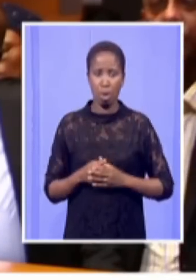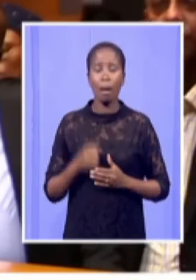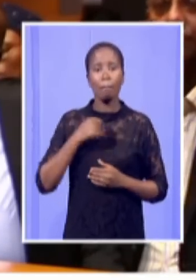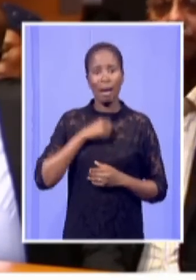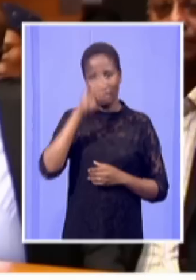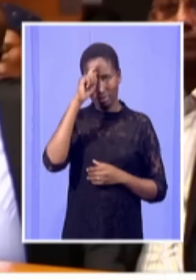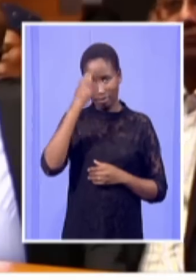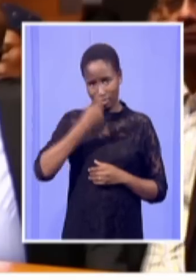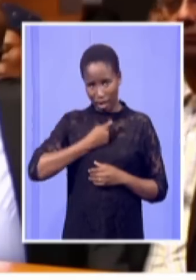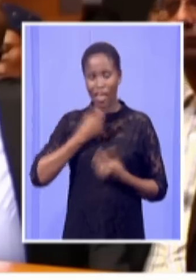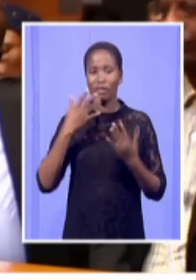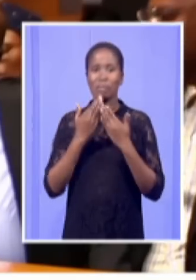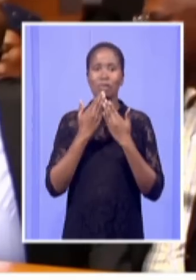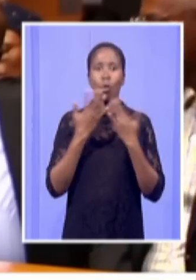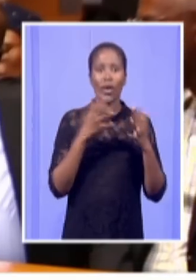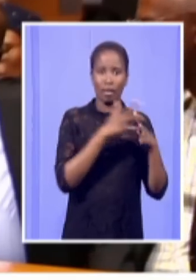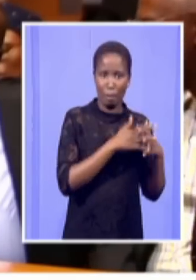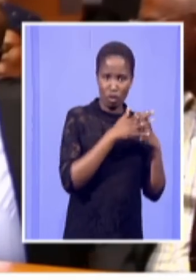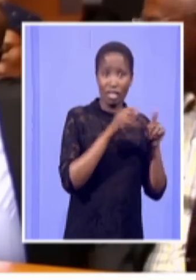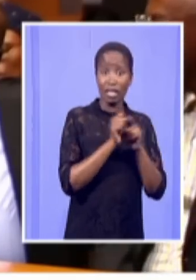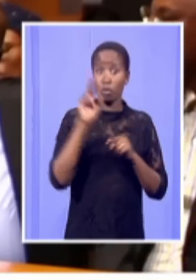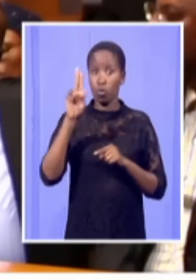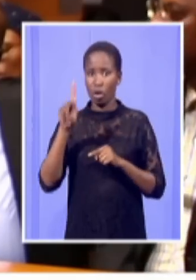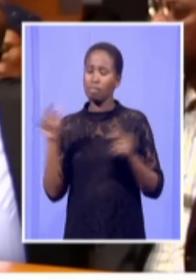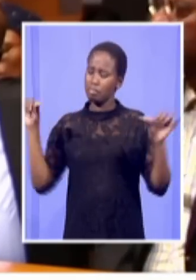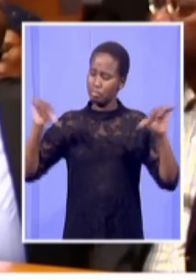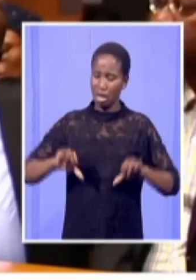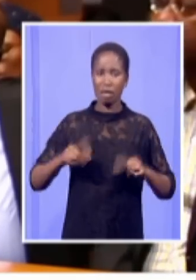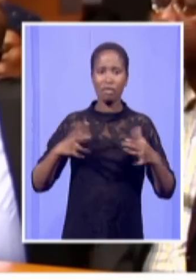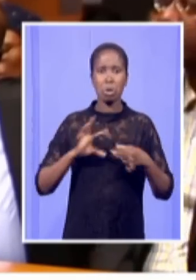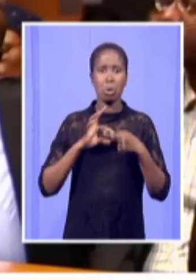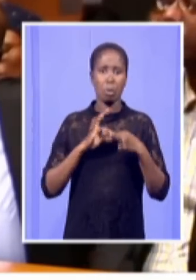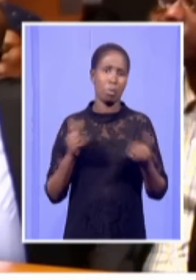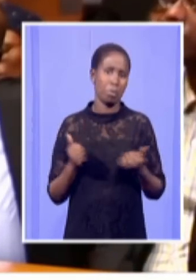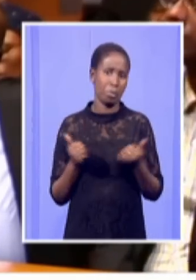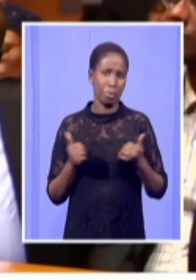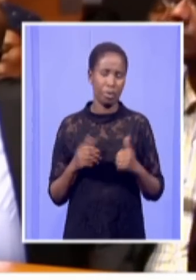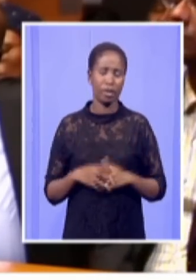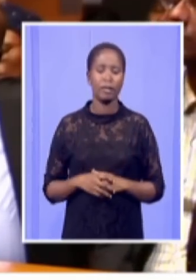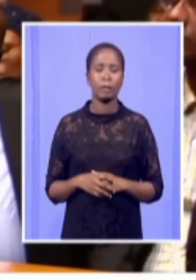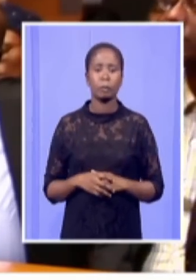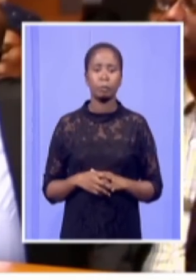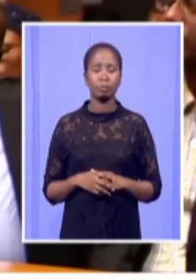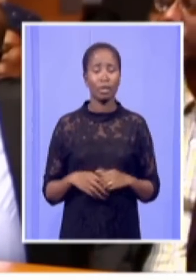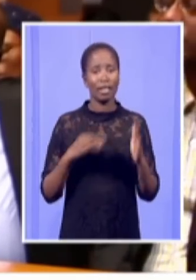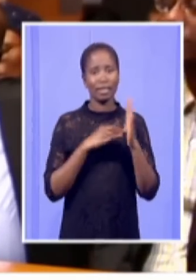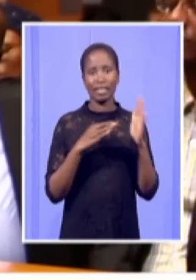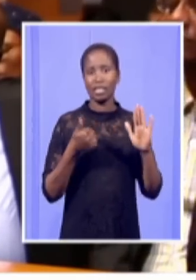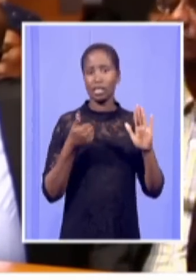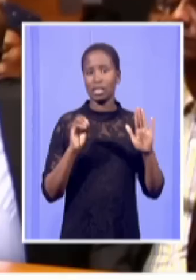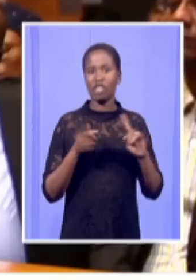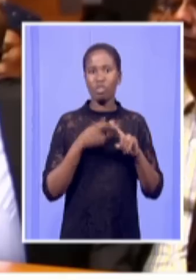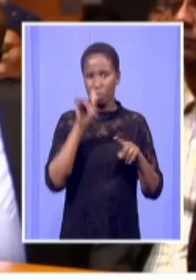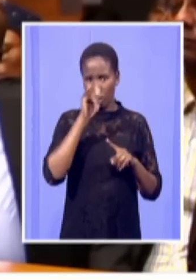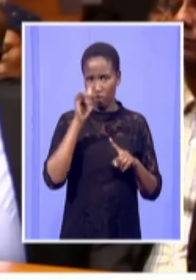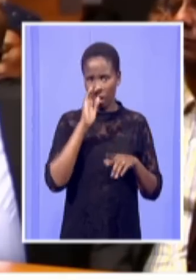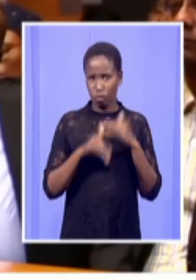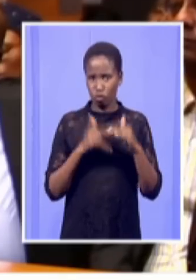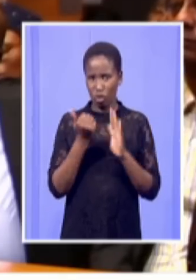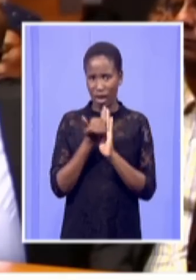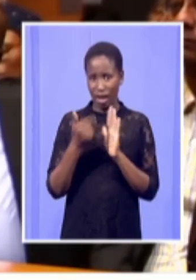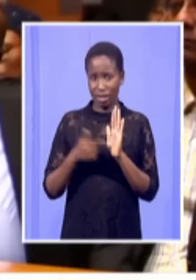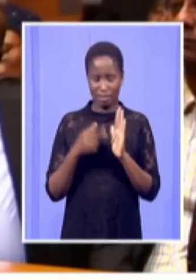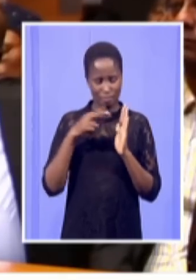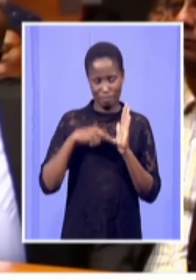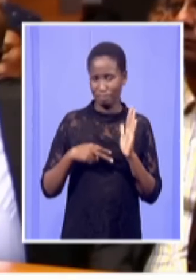USA and the UK have returned home. I then deal with the Section 60 of the Criminal Procedure Act, particularly